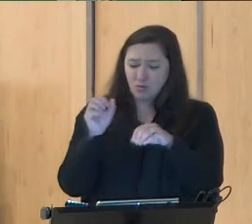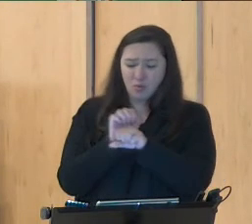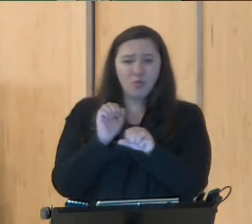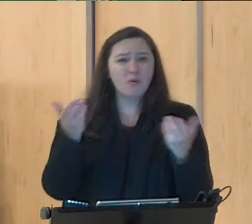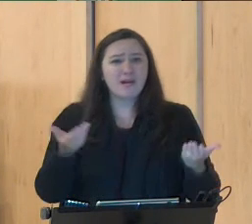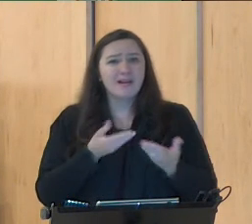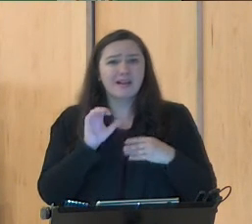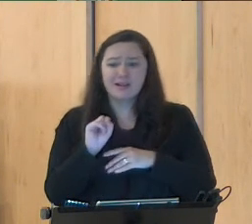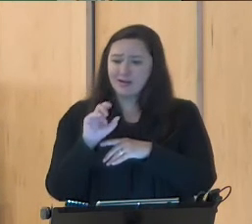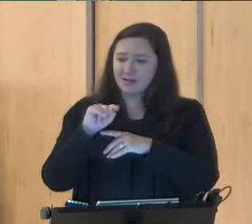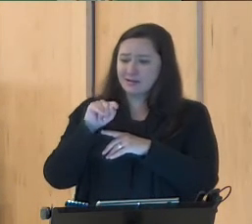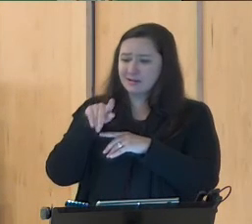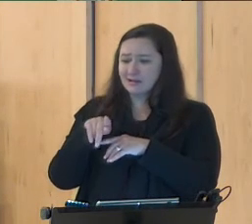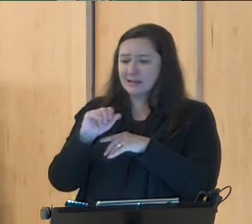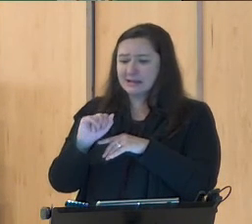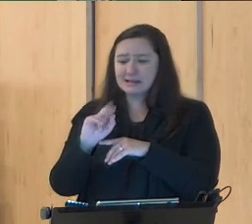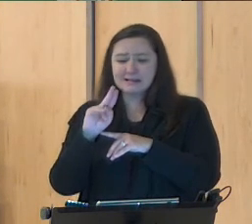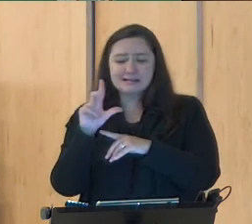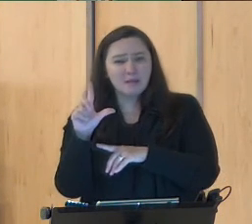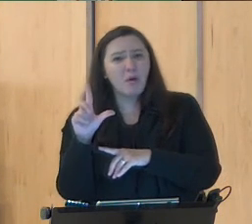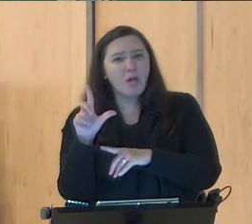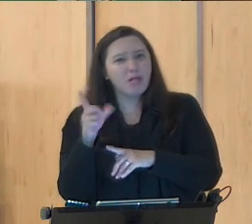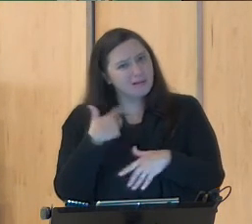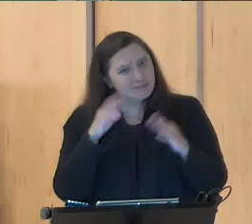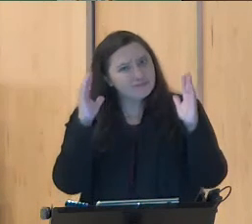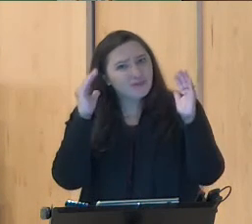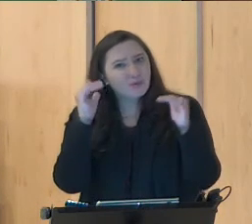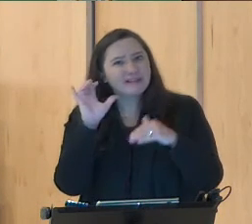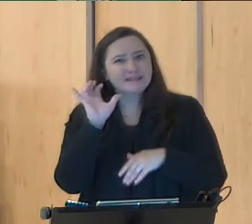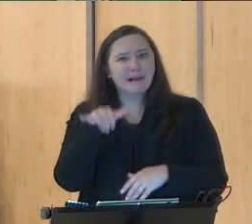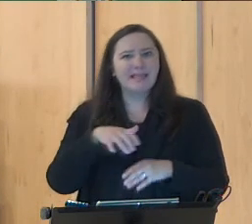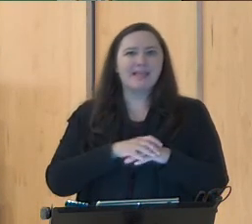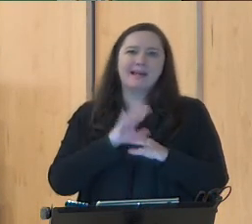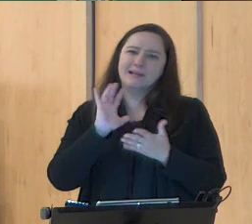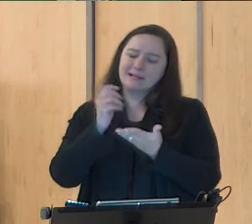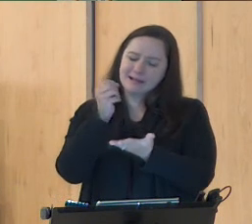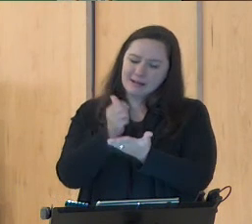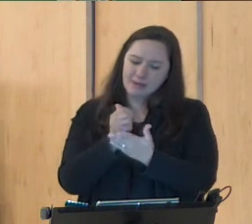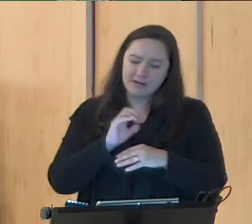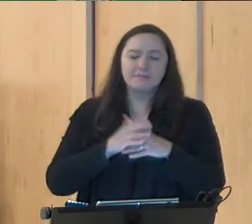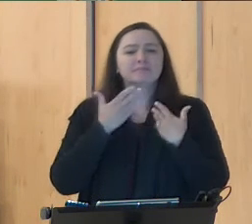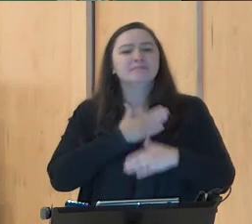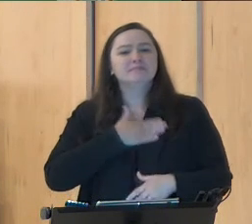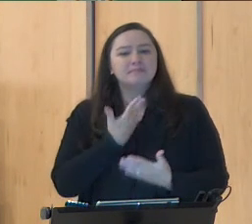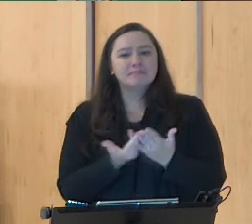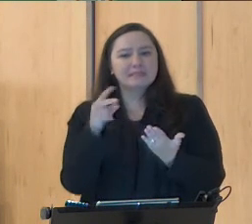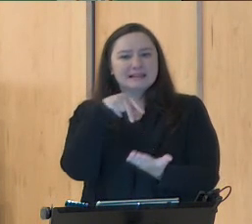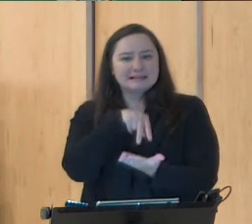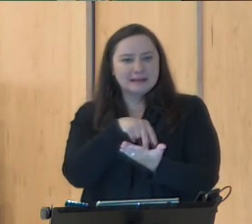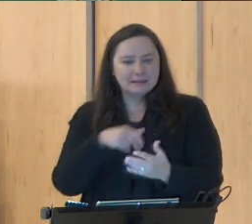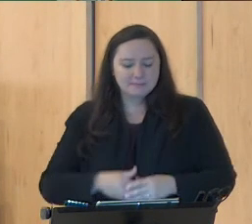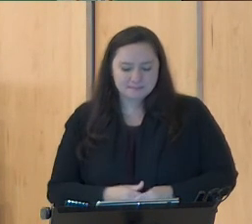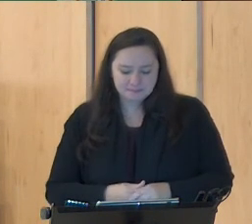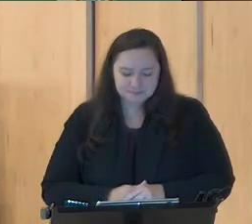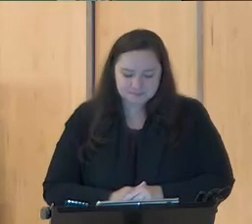Paul, let's expect that. Amen. Please stand.